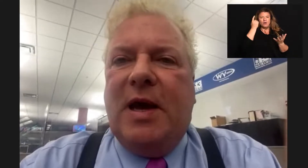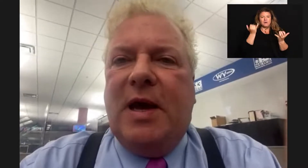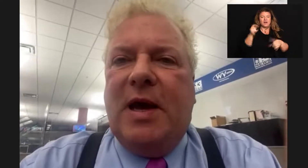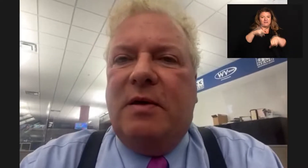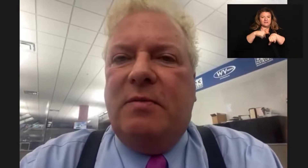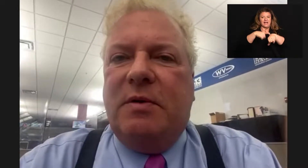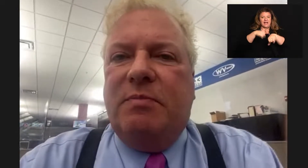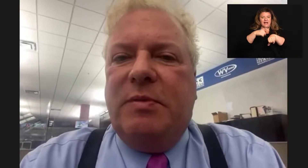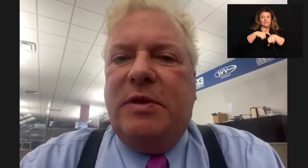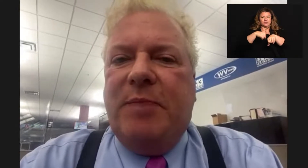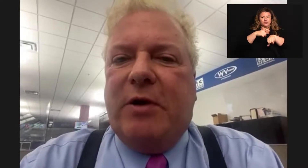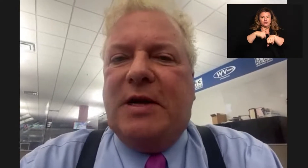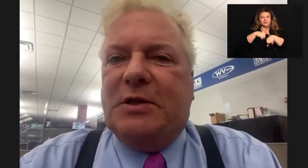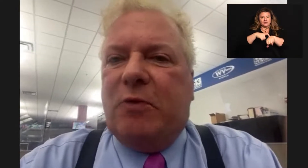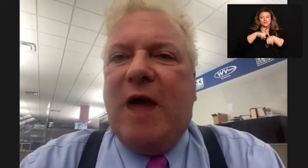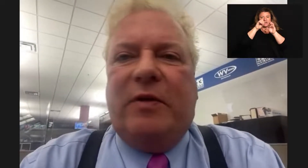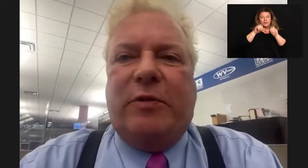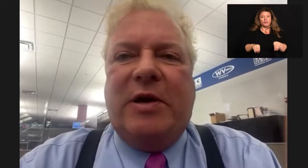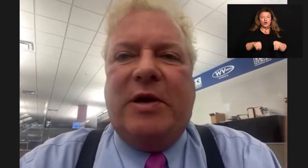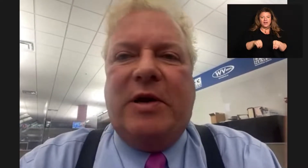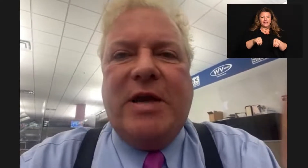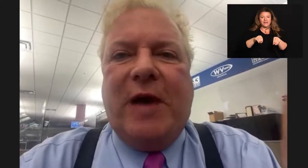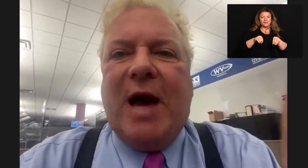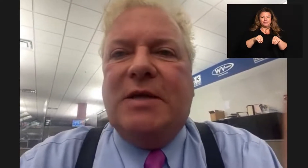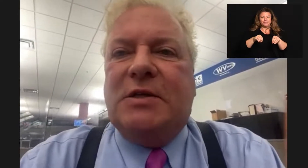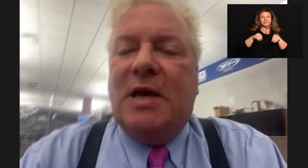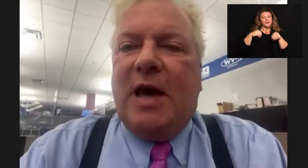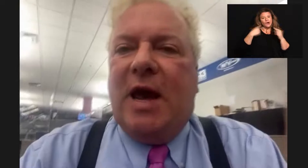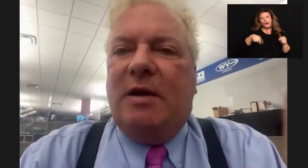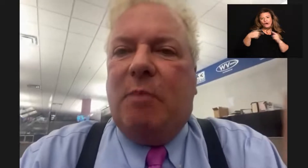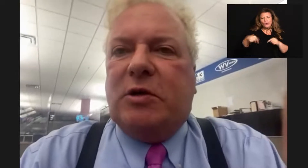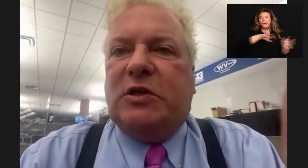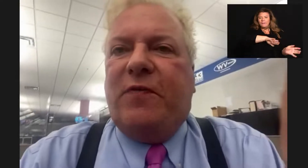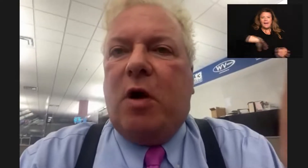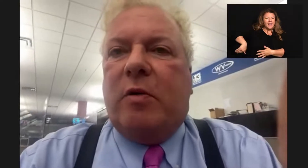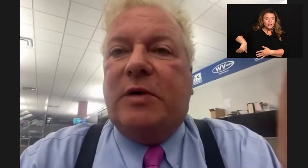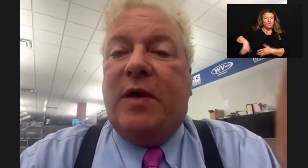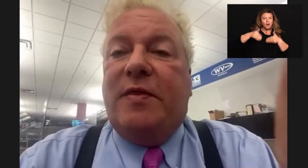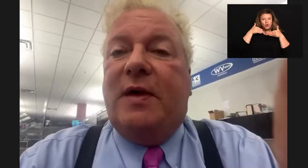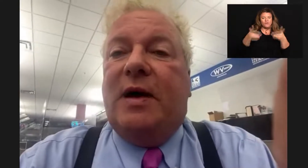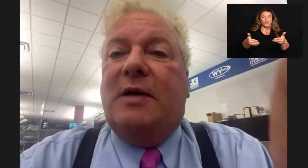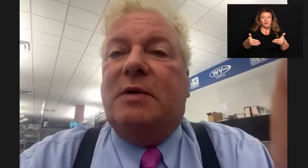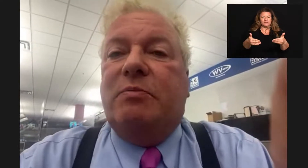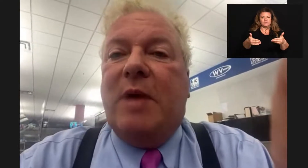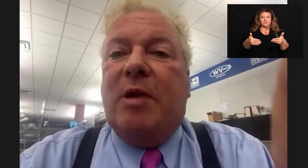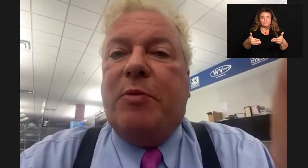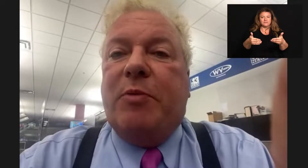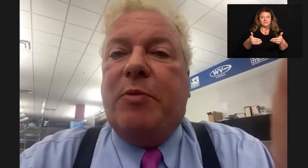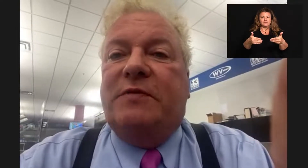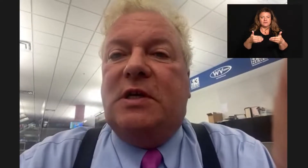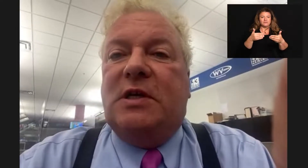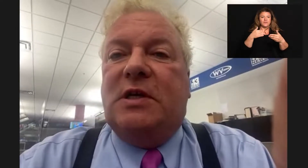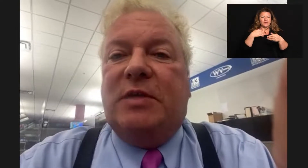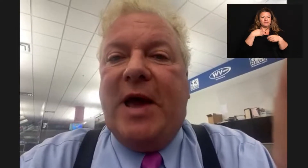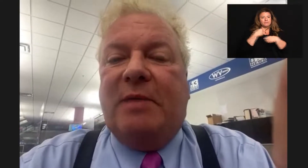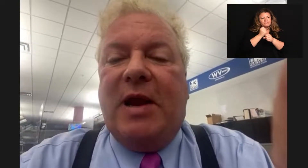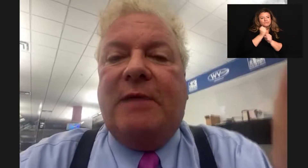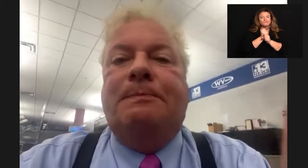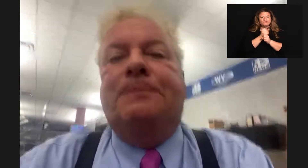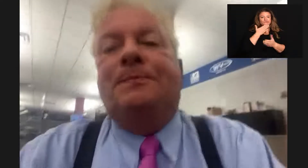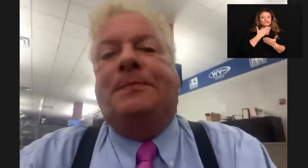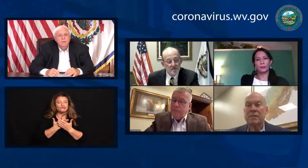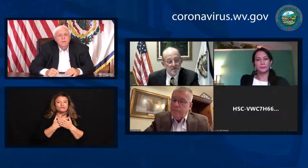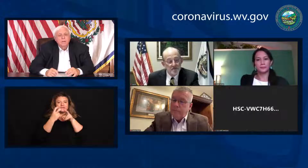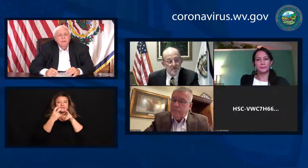put the bitterness and rivalry behind you guys and march forward with maybe a productive sit-down planning